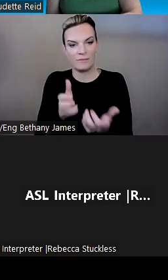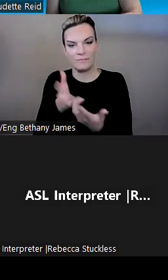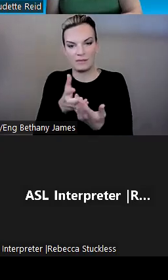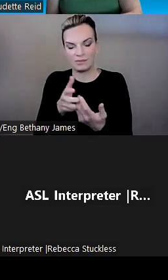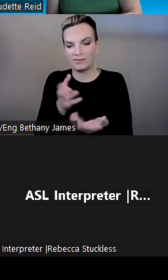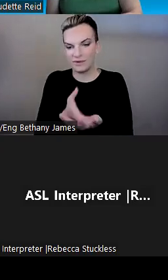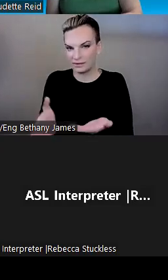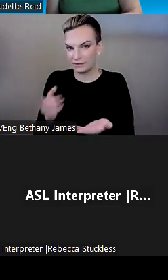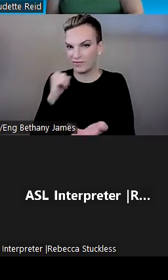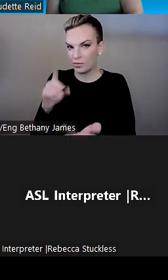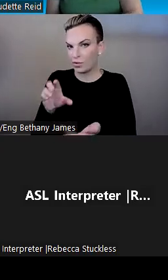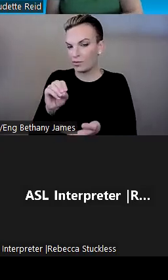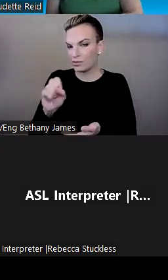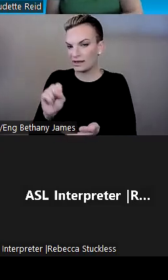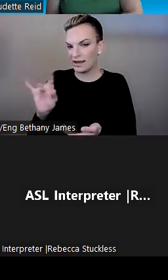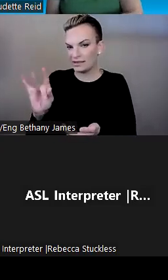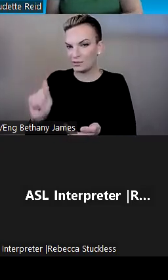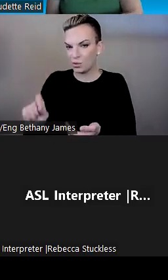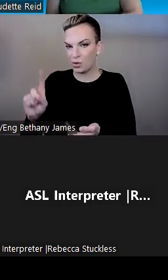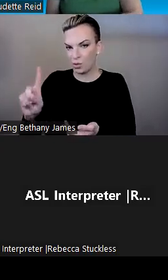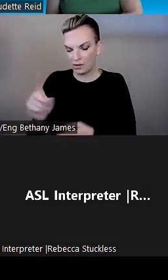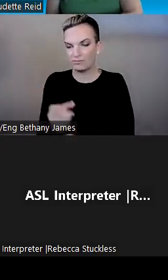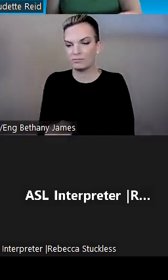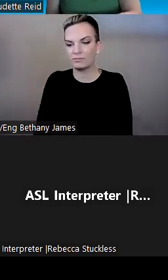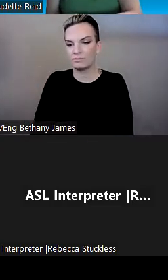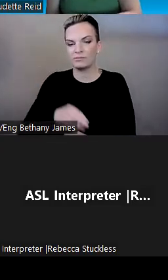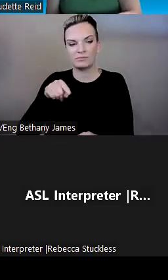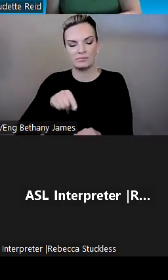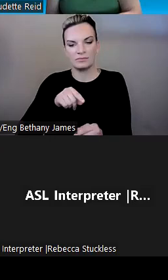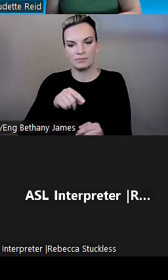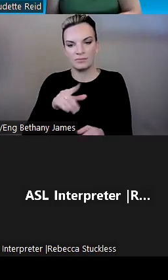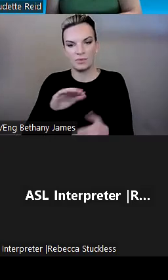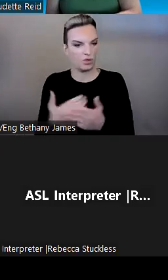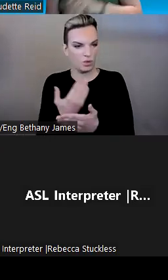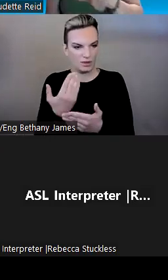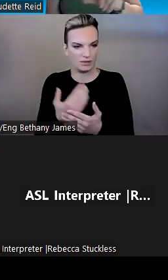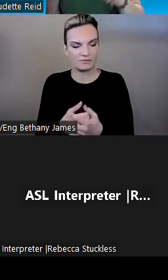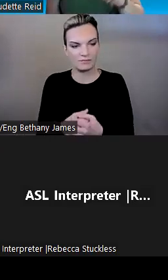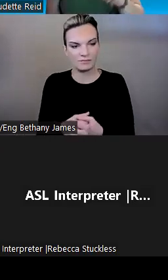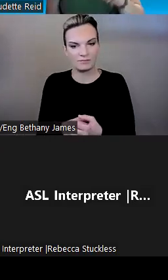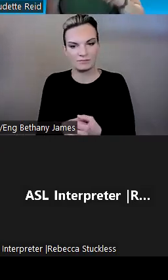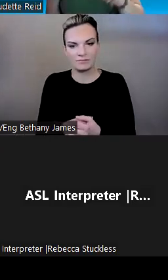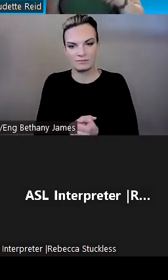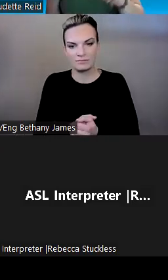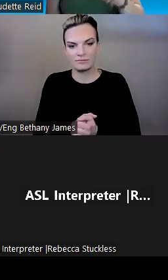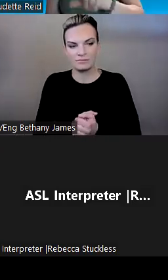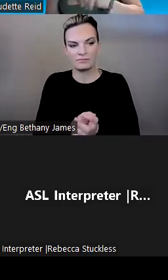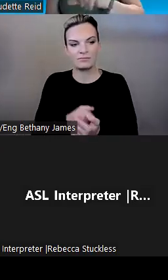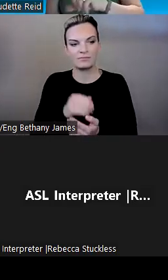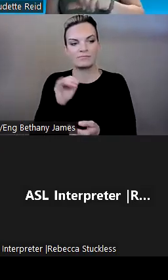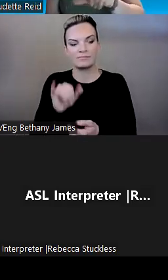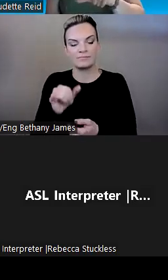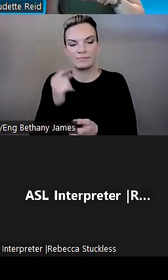operating system 18.1 or newer, so only the newest ones. But they have eye tracking where